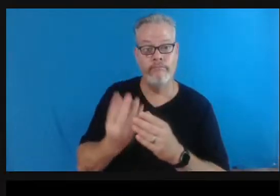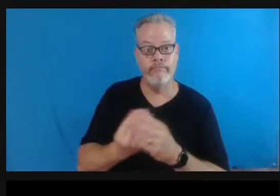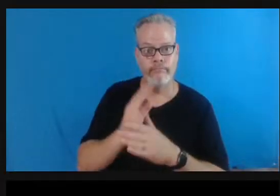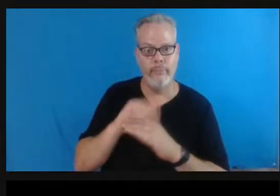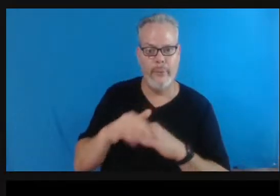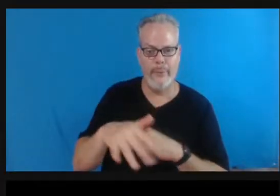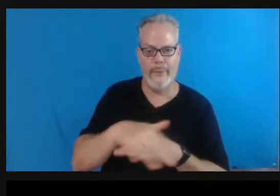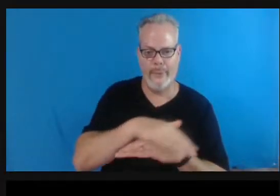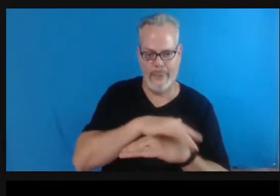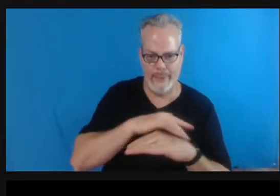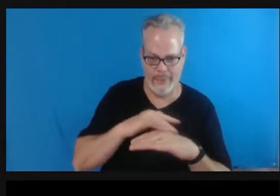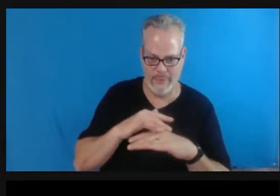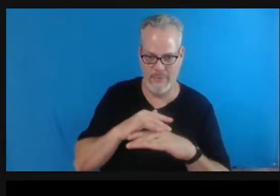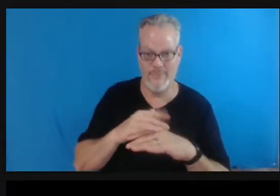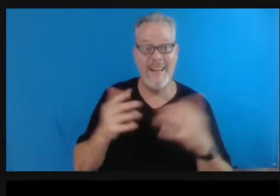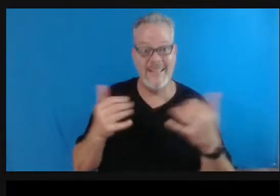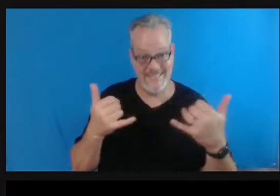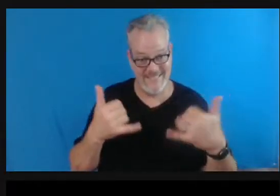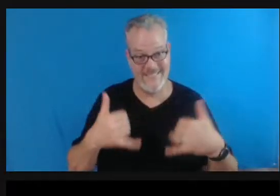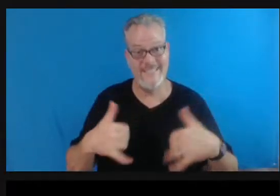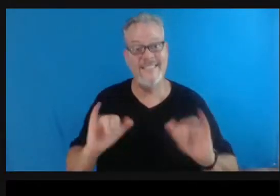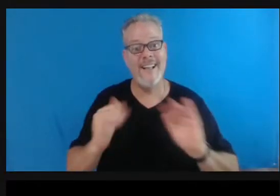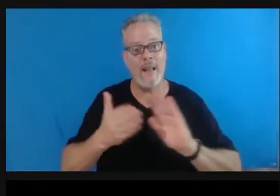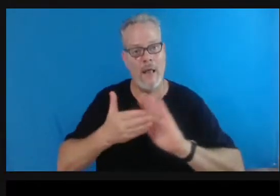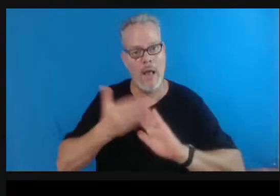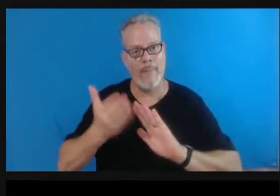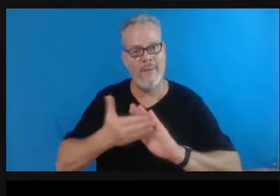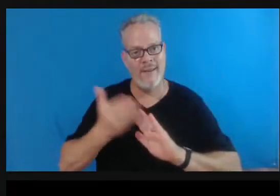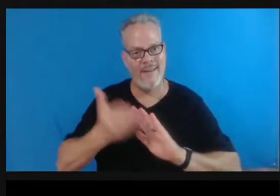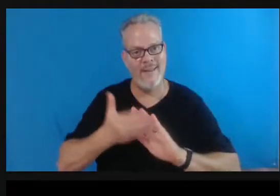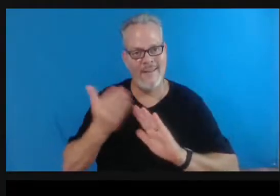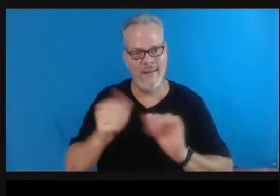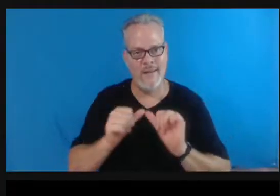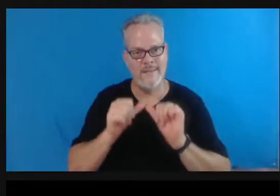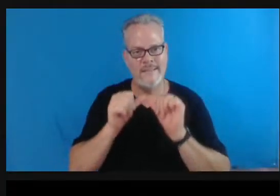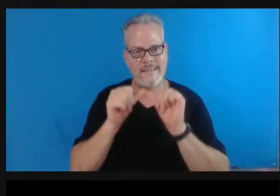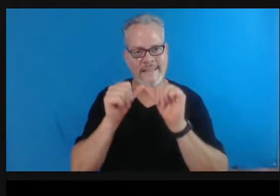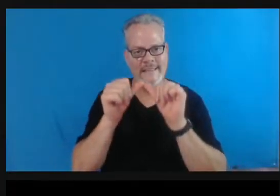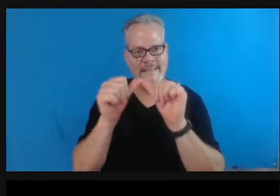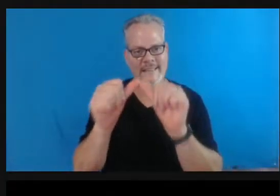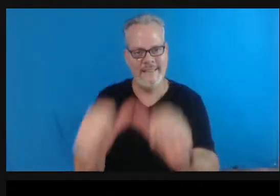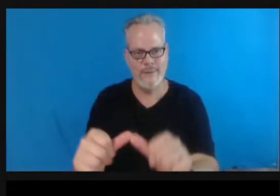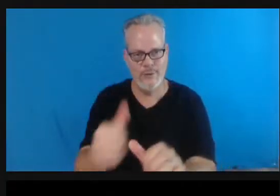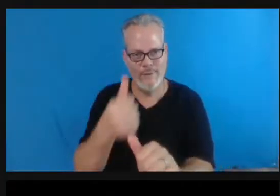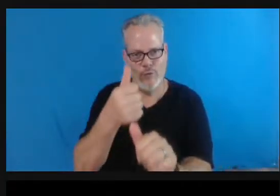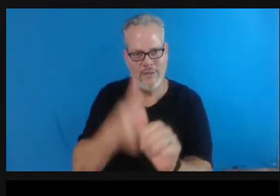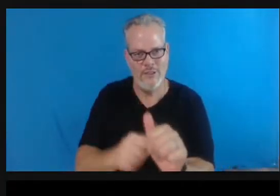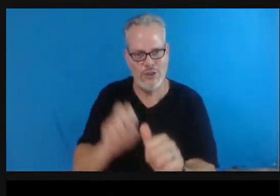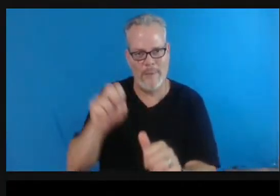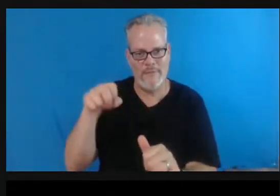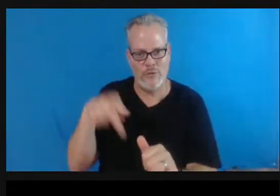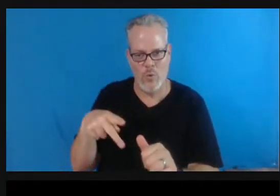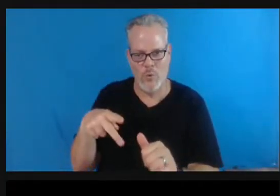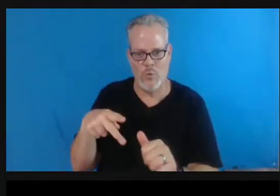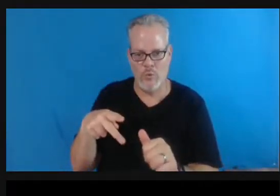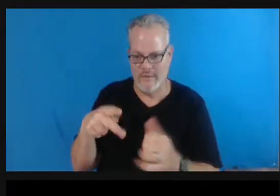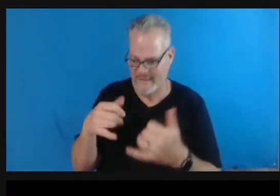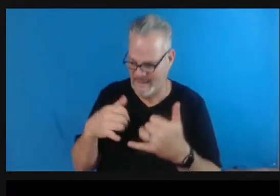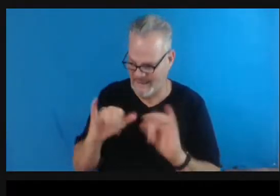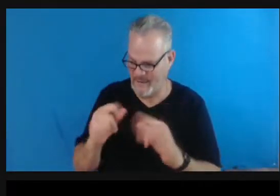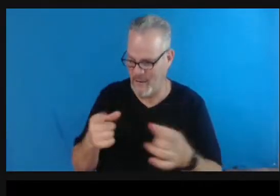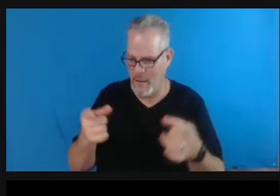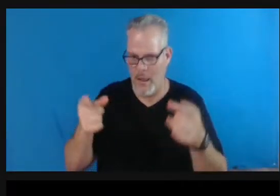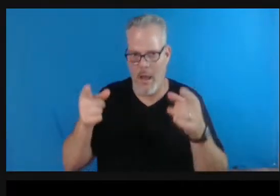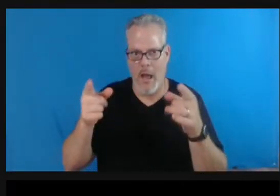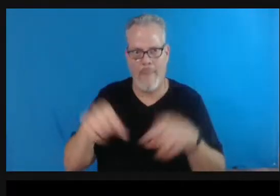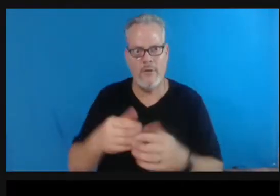So this is still happening, and it seems to be happening more consistently with each episode now. and it's happening to a greater extent. We